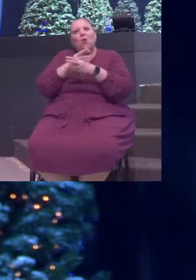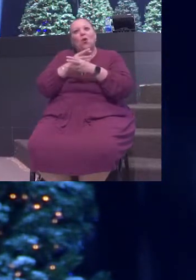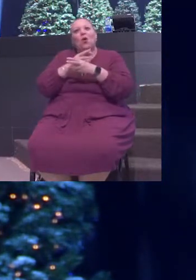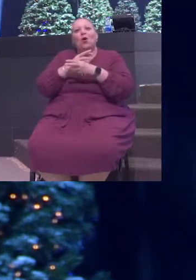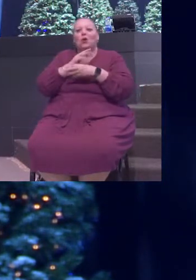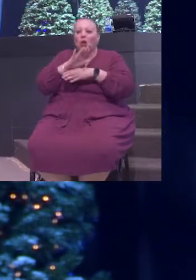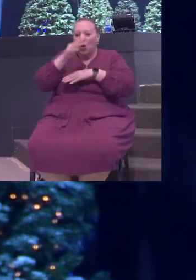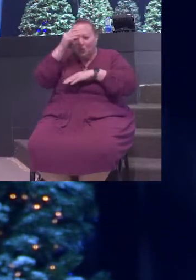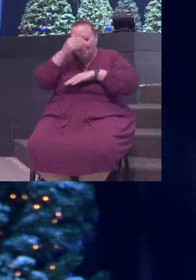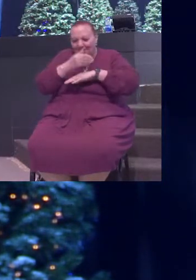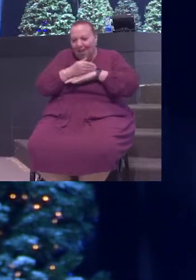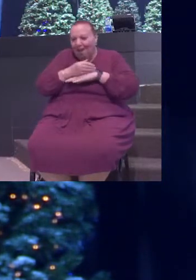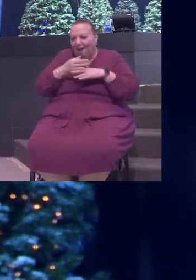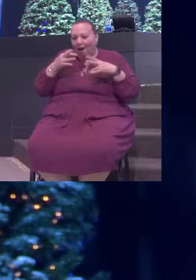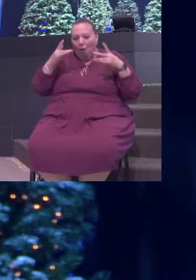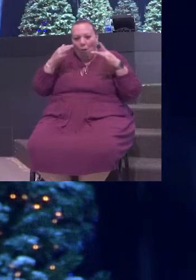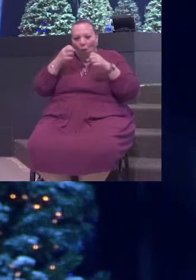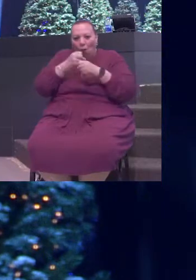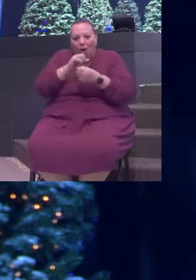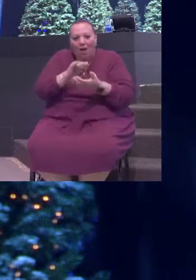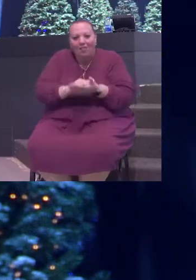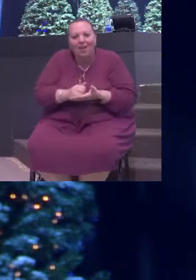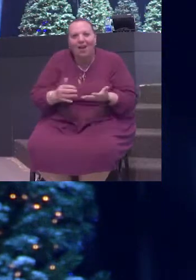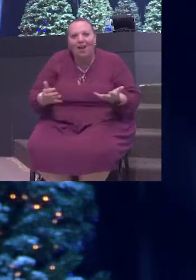And she marveled at that.